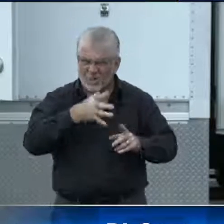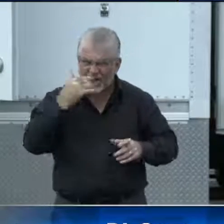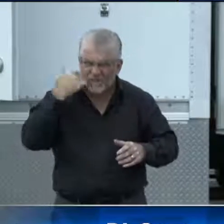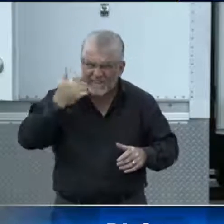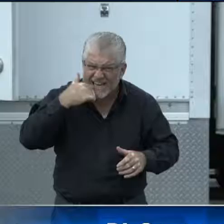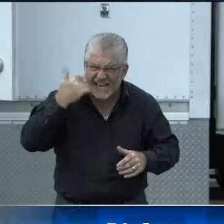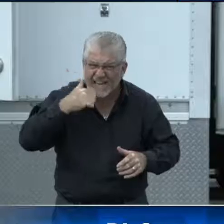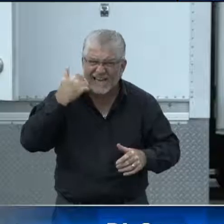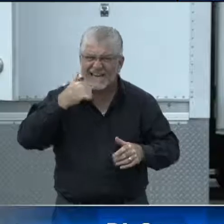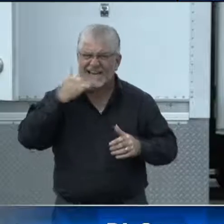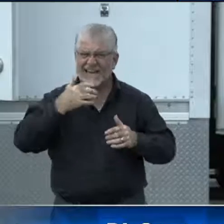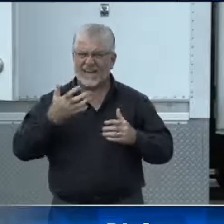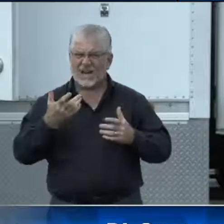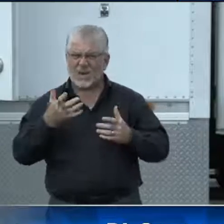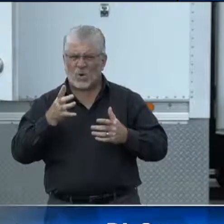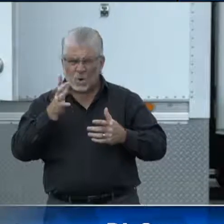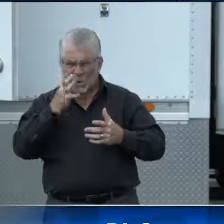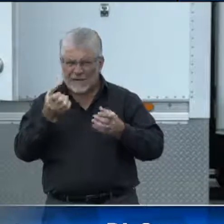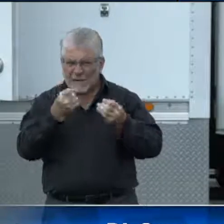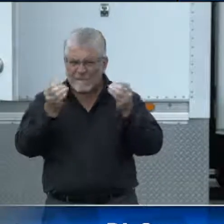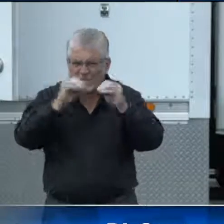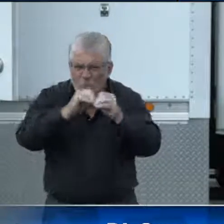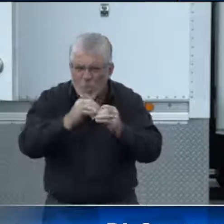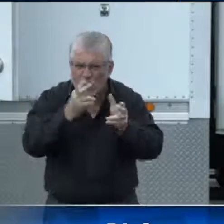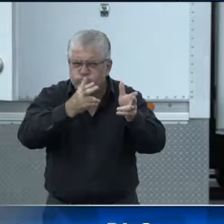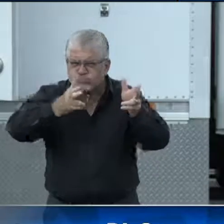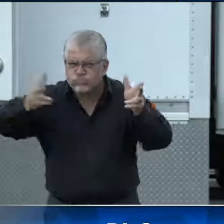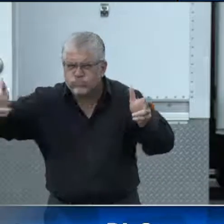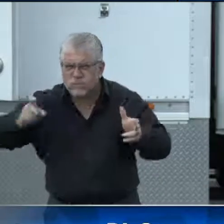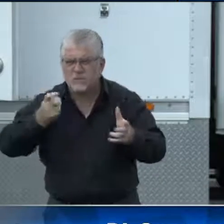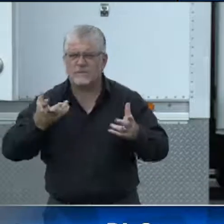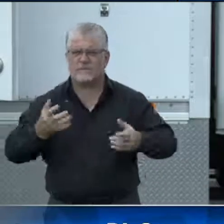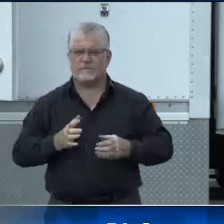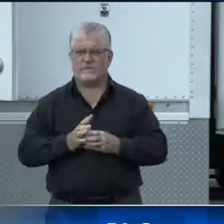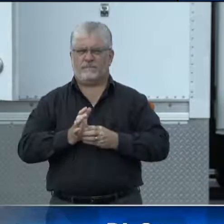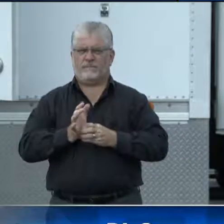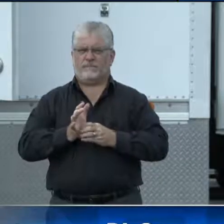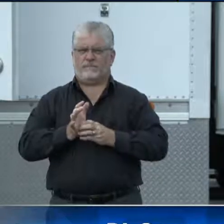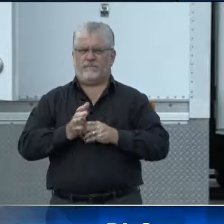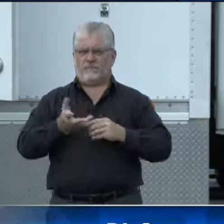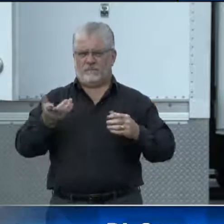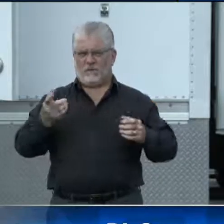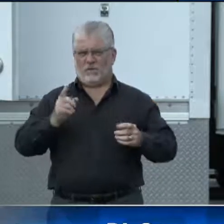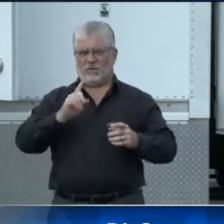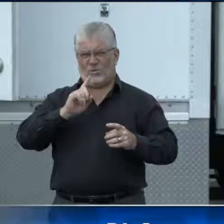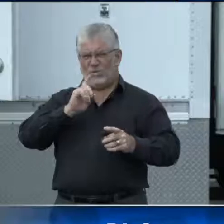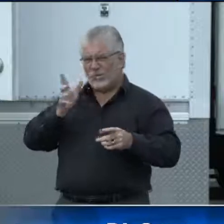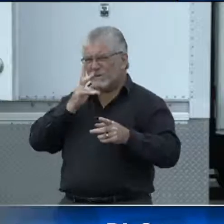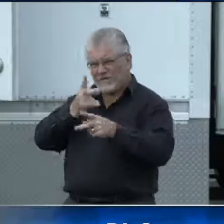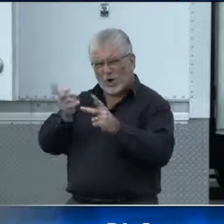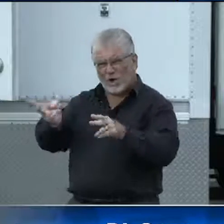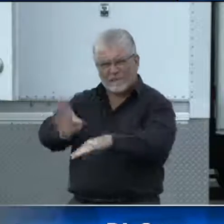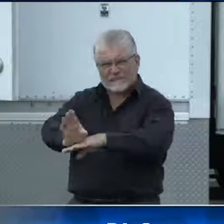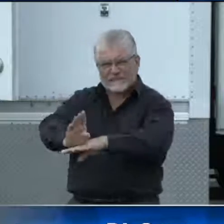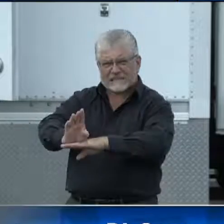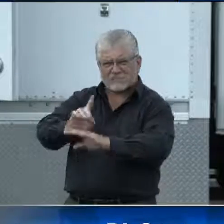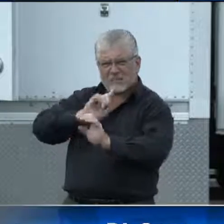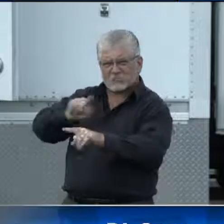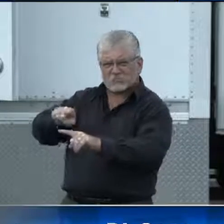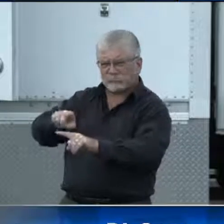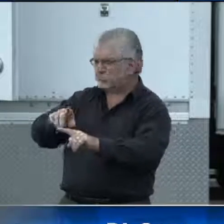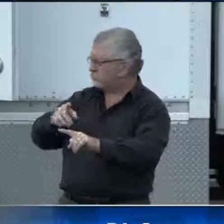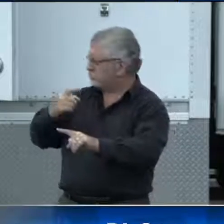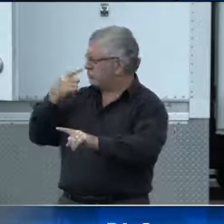to have more of these. Sure. Well, it's going to be very active. Would you like to comment on where you're going? Sure. Absolutely. Yeah. Why don't you